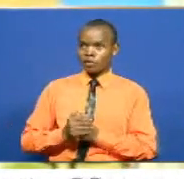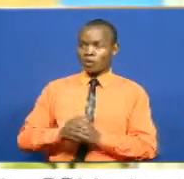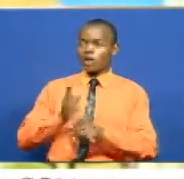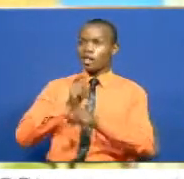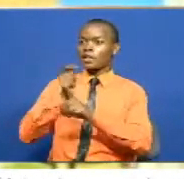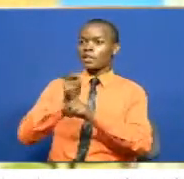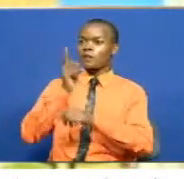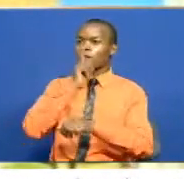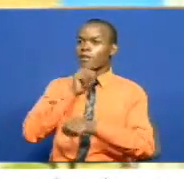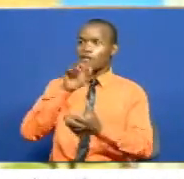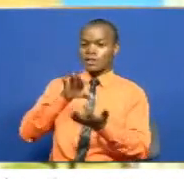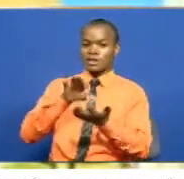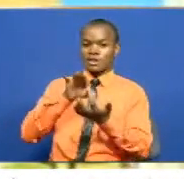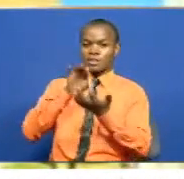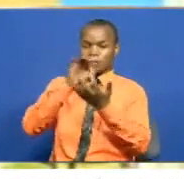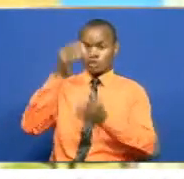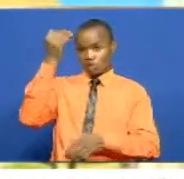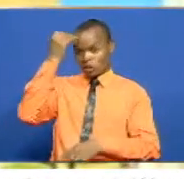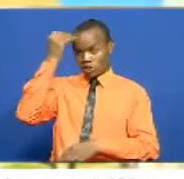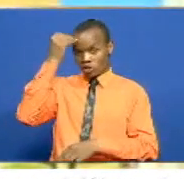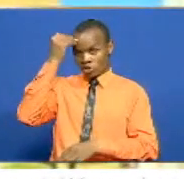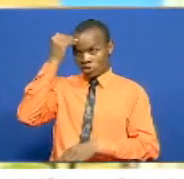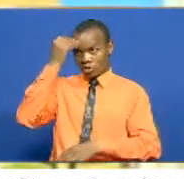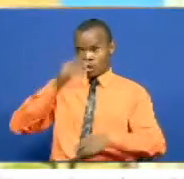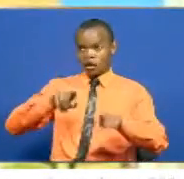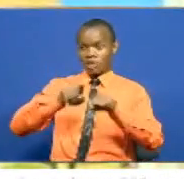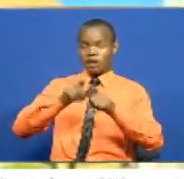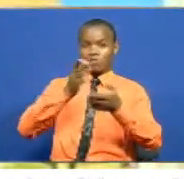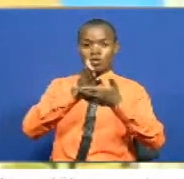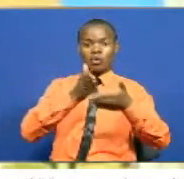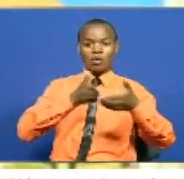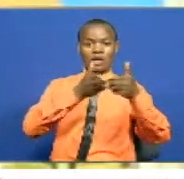special education, and